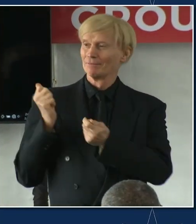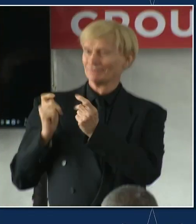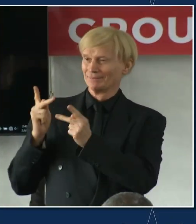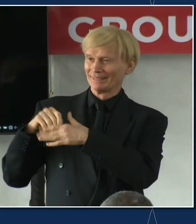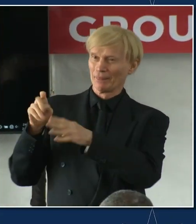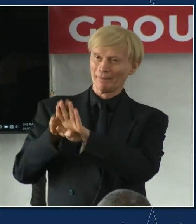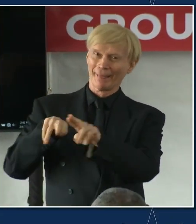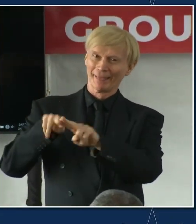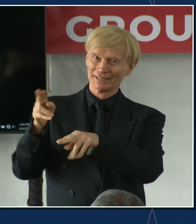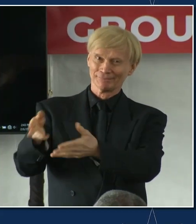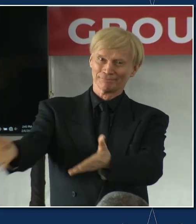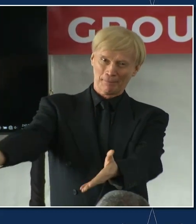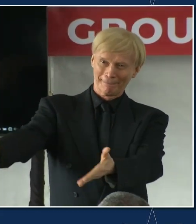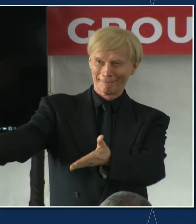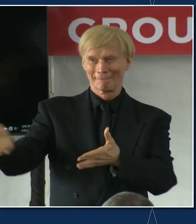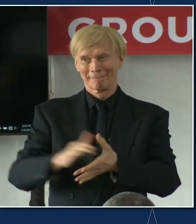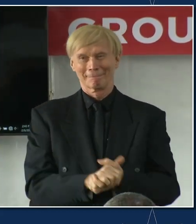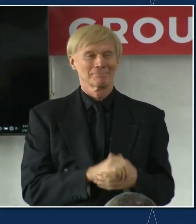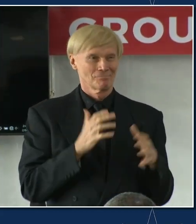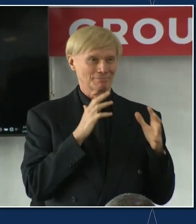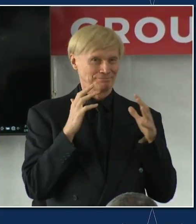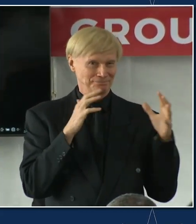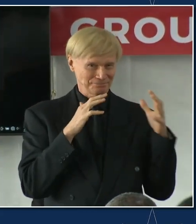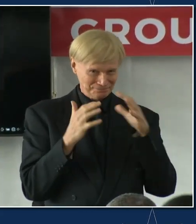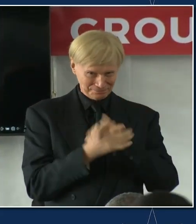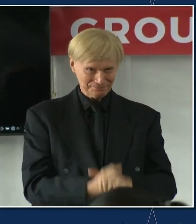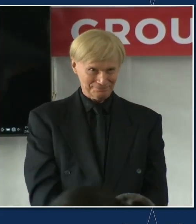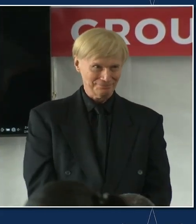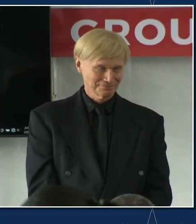building. Hey! Okay.